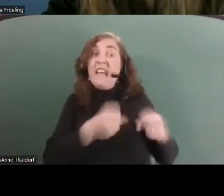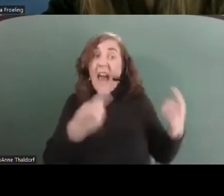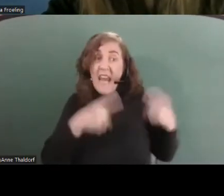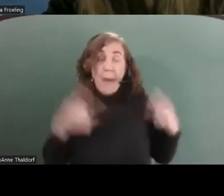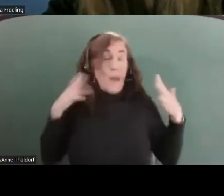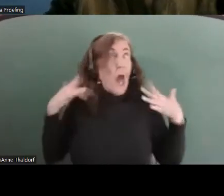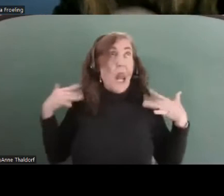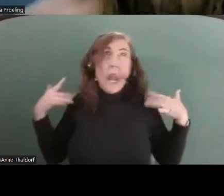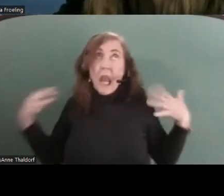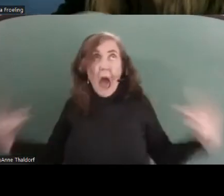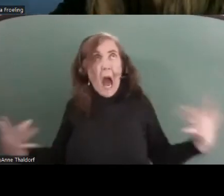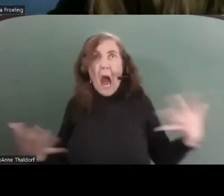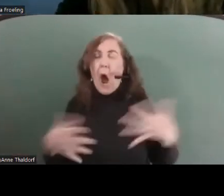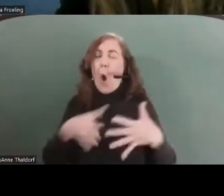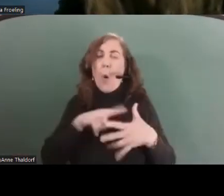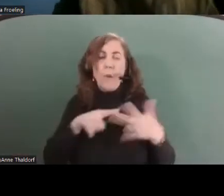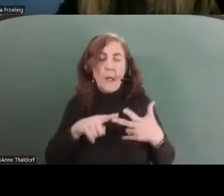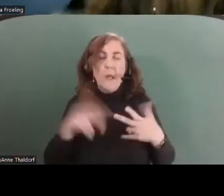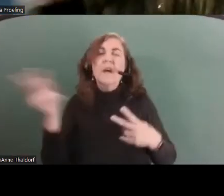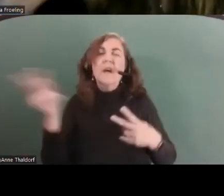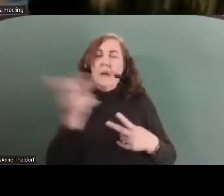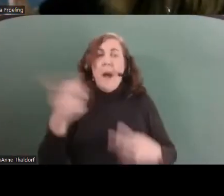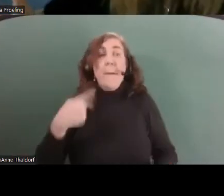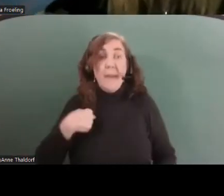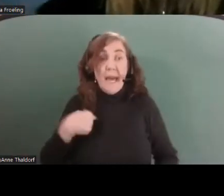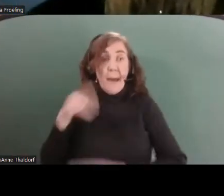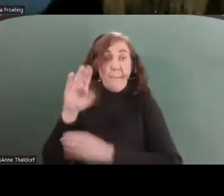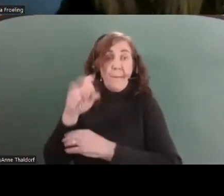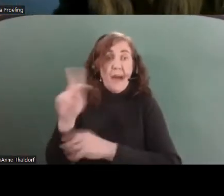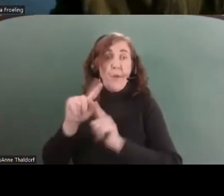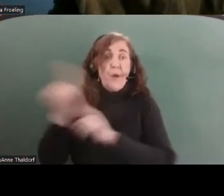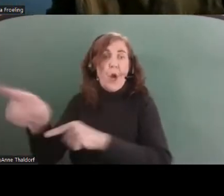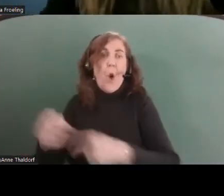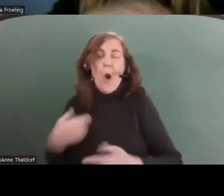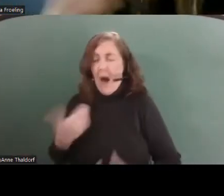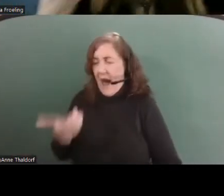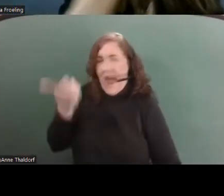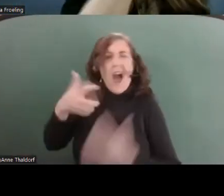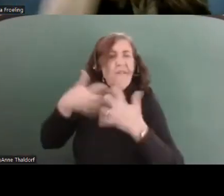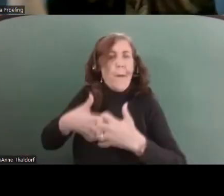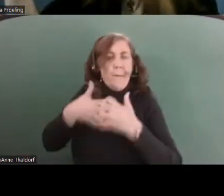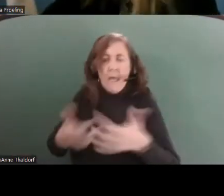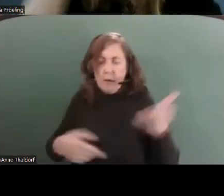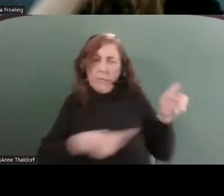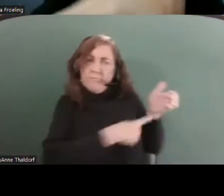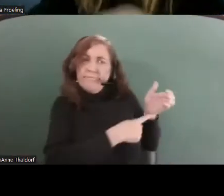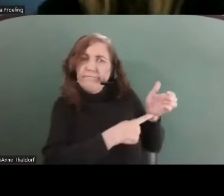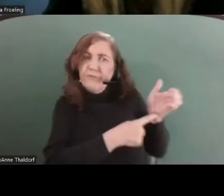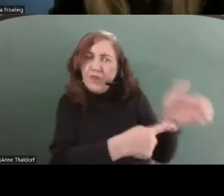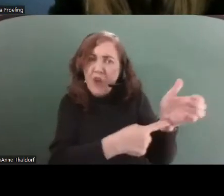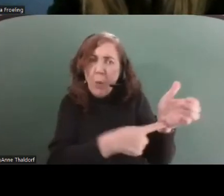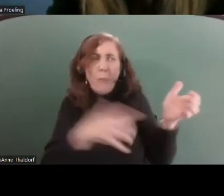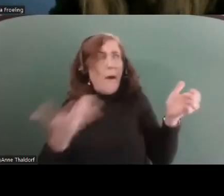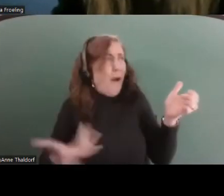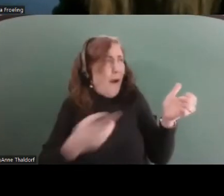louder. And Becky and I, when we go, I always pull out the sound level meter and try